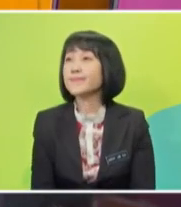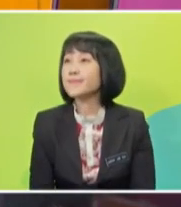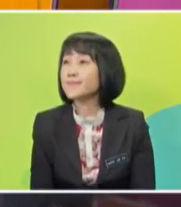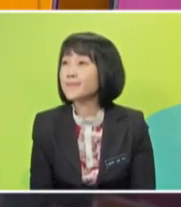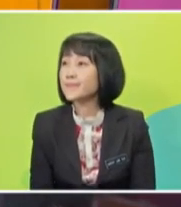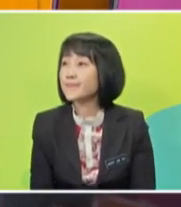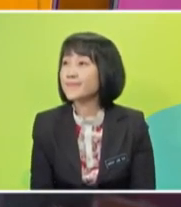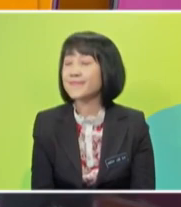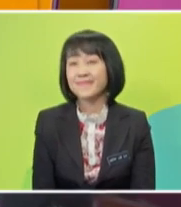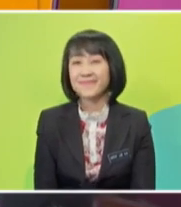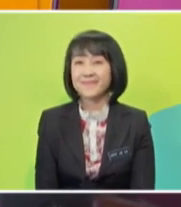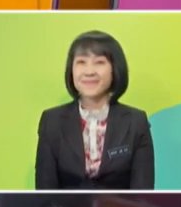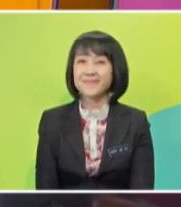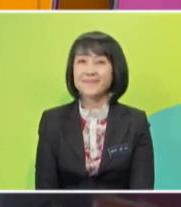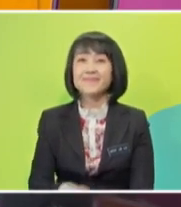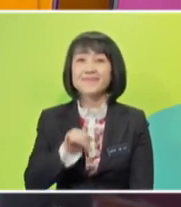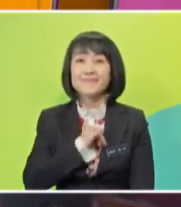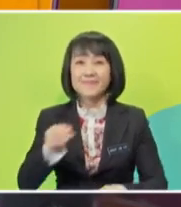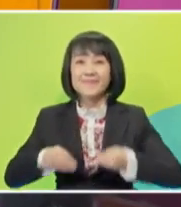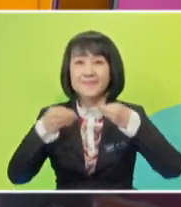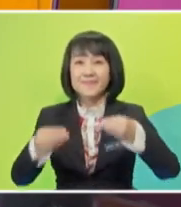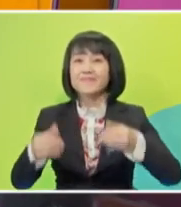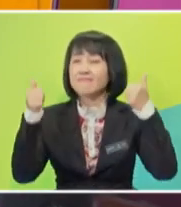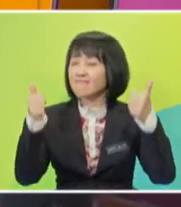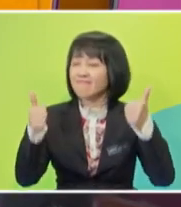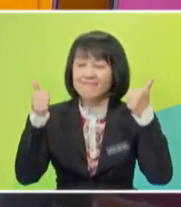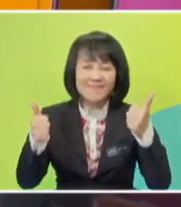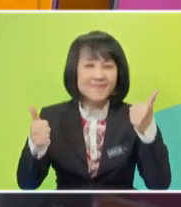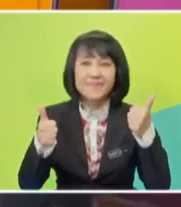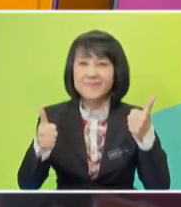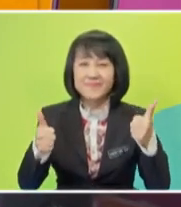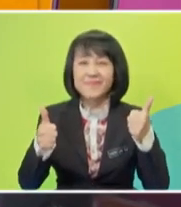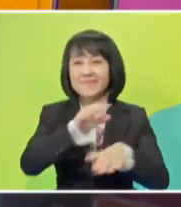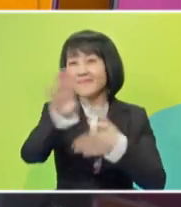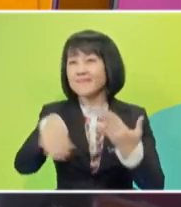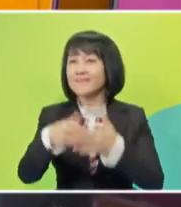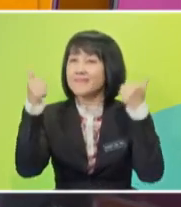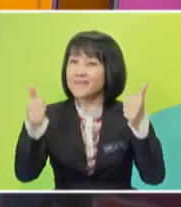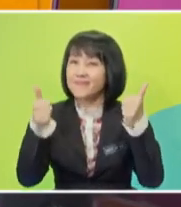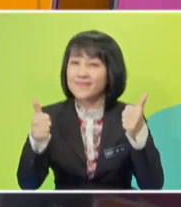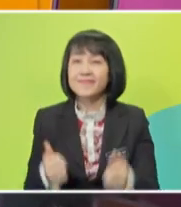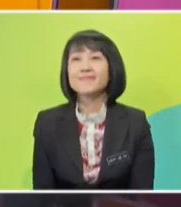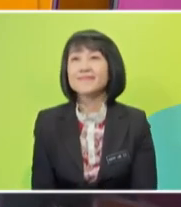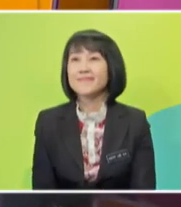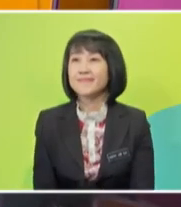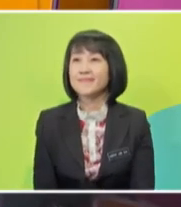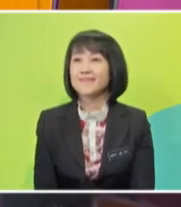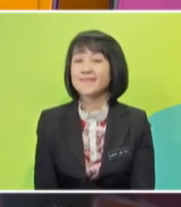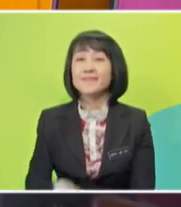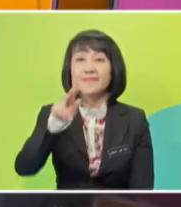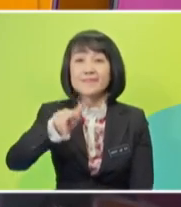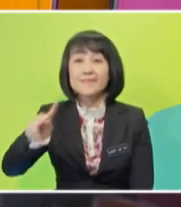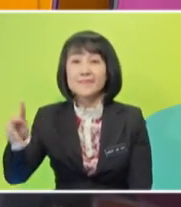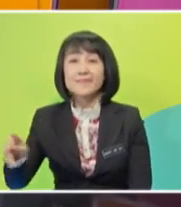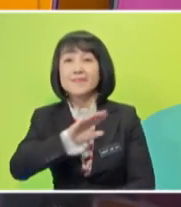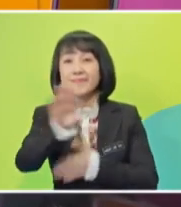performance be? Oh, I would give them a double, triple, multiple thumbs up, pupils. All right. Very well done. Well done to everyone,